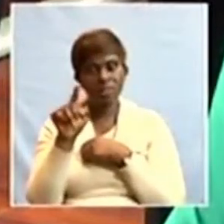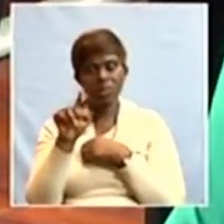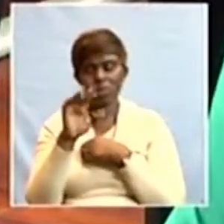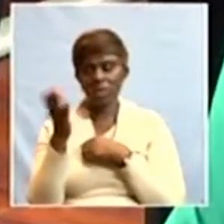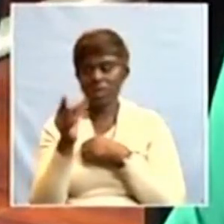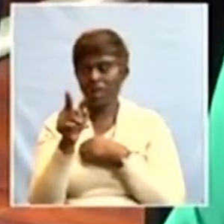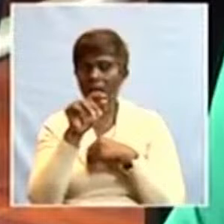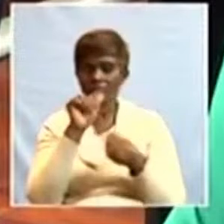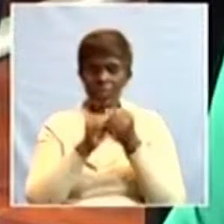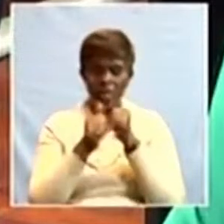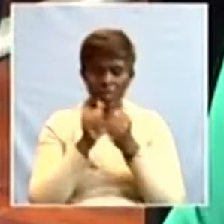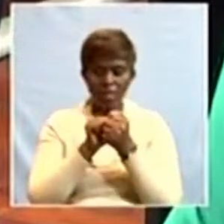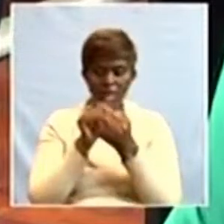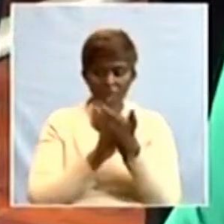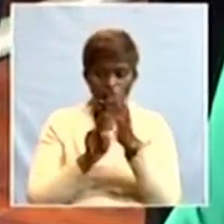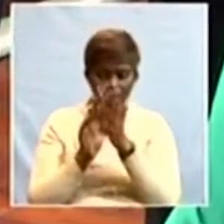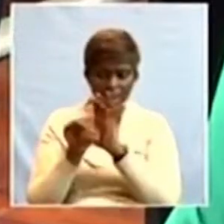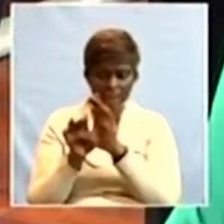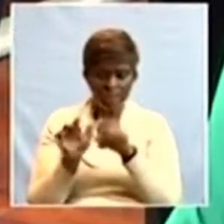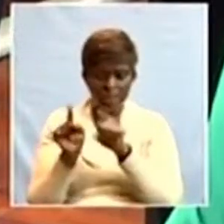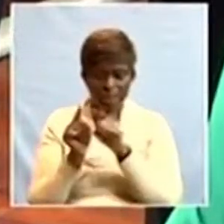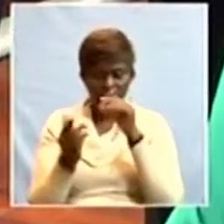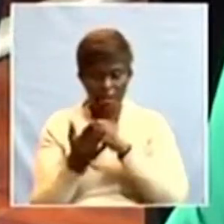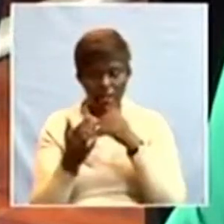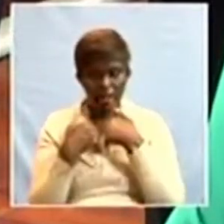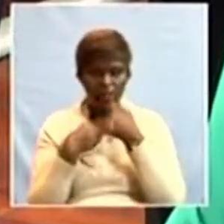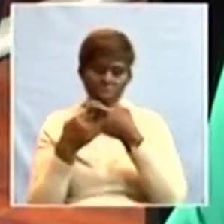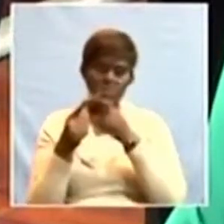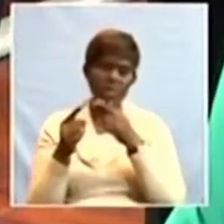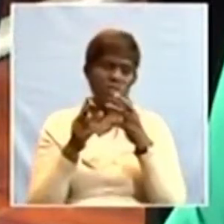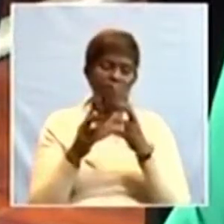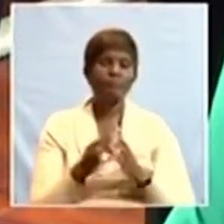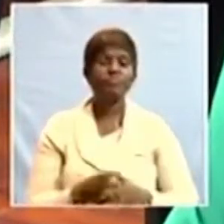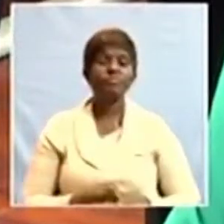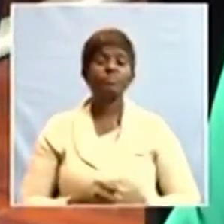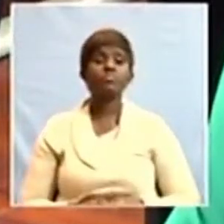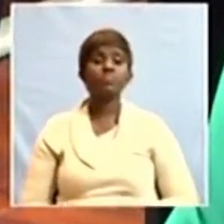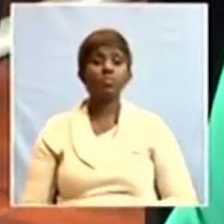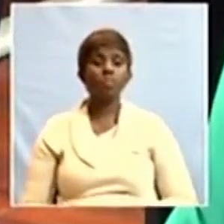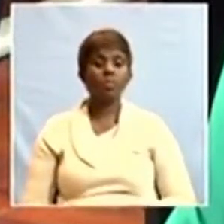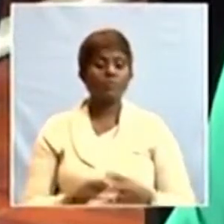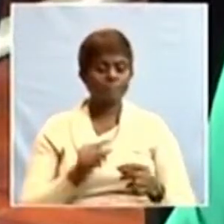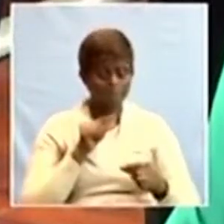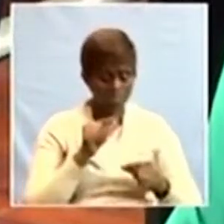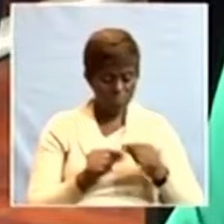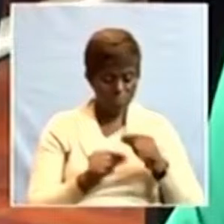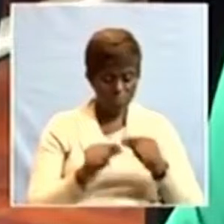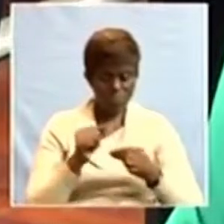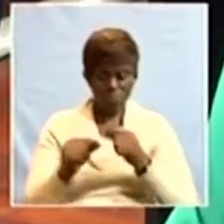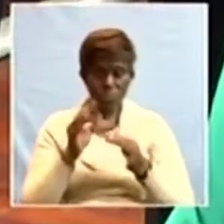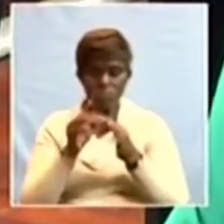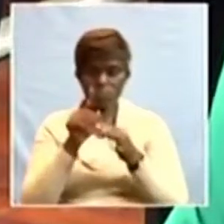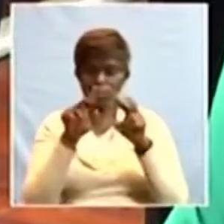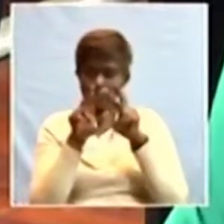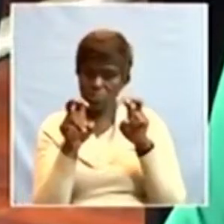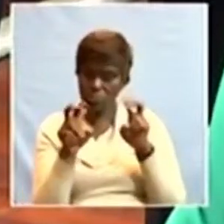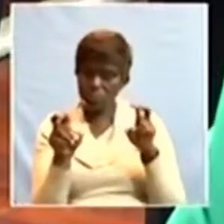was based on. And then the aspect of seed certification, if you